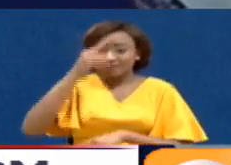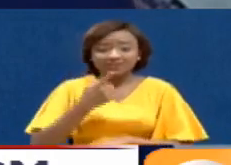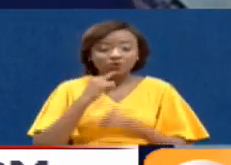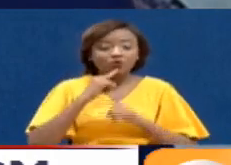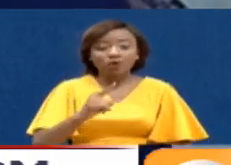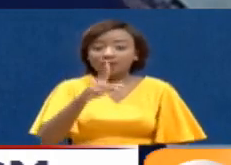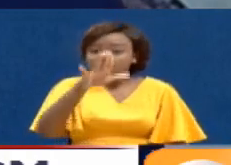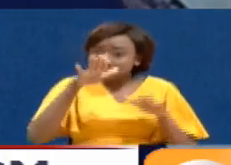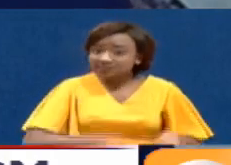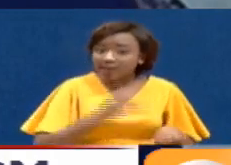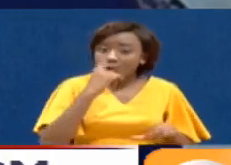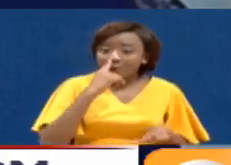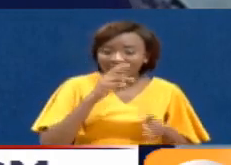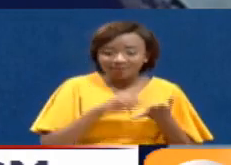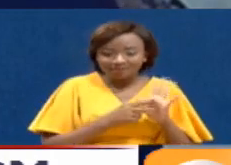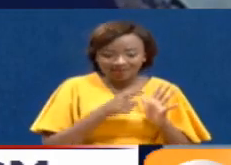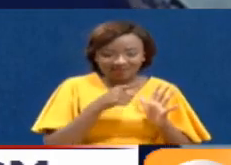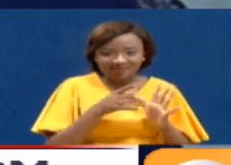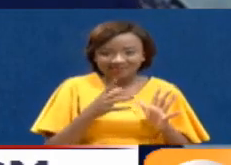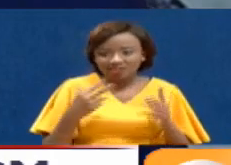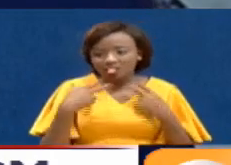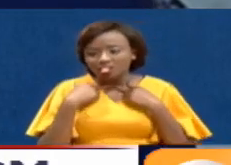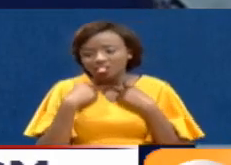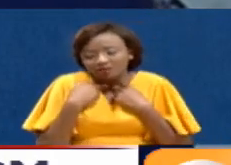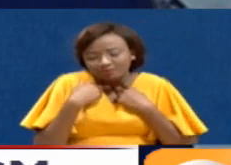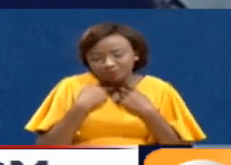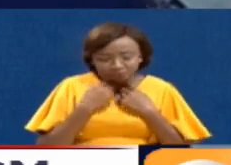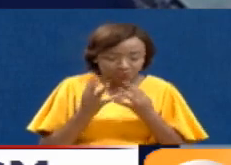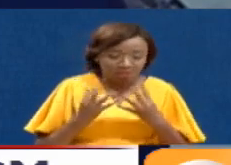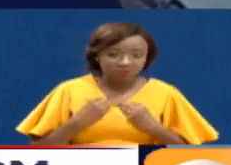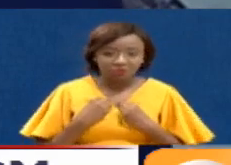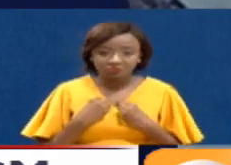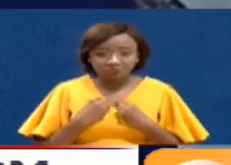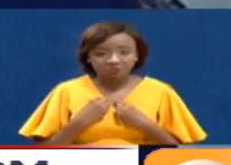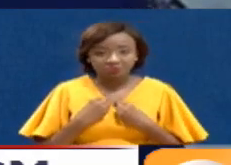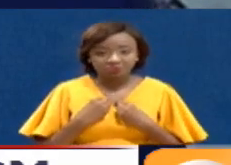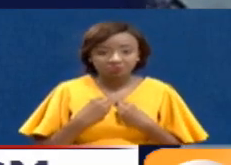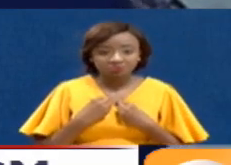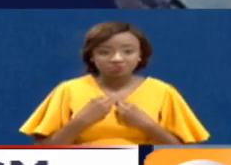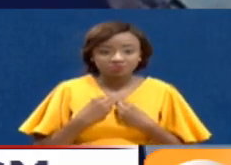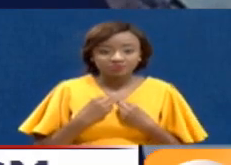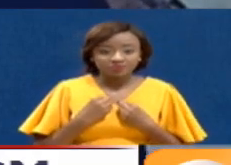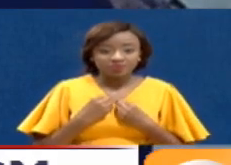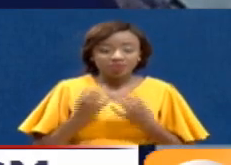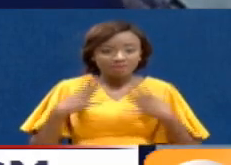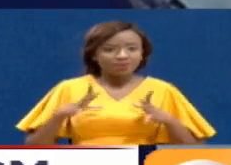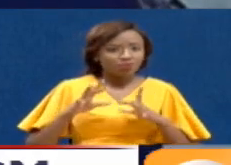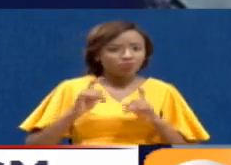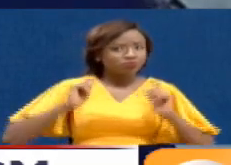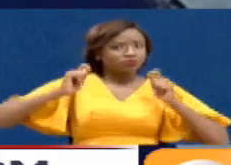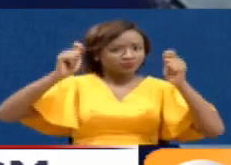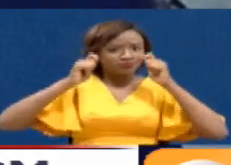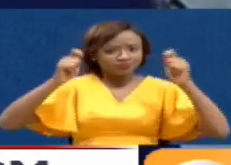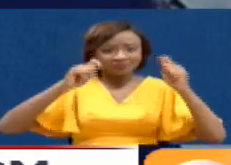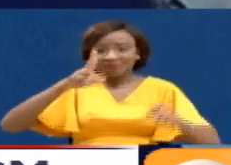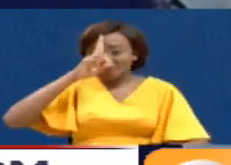home, it's inconvenient, but they stay home. And when two people stray onto the streets, the police